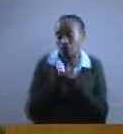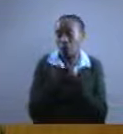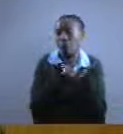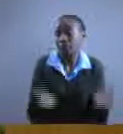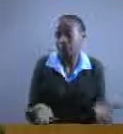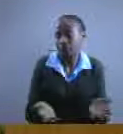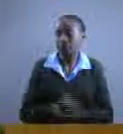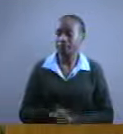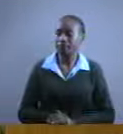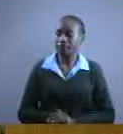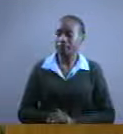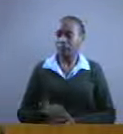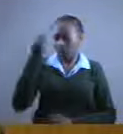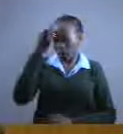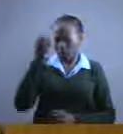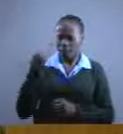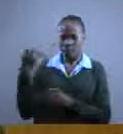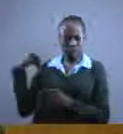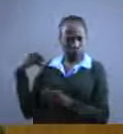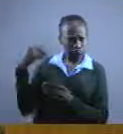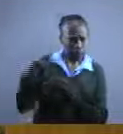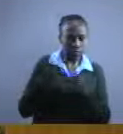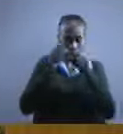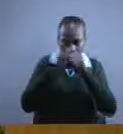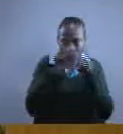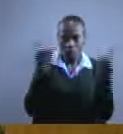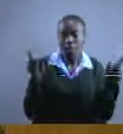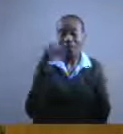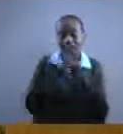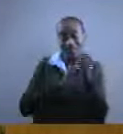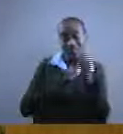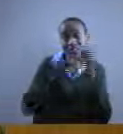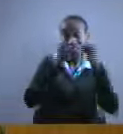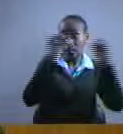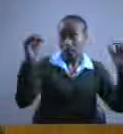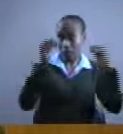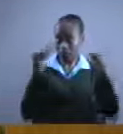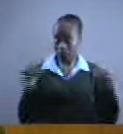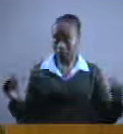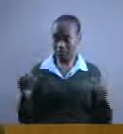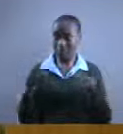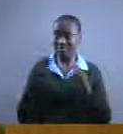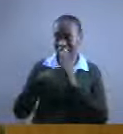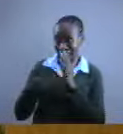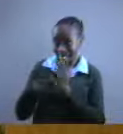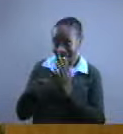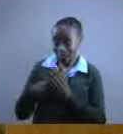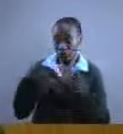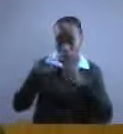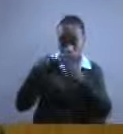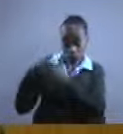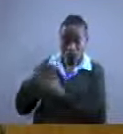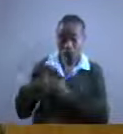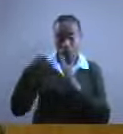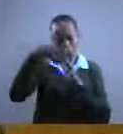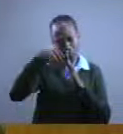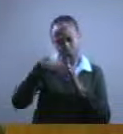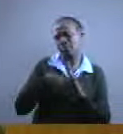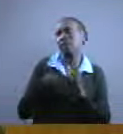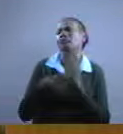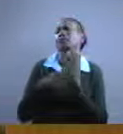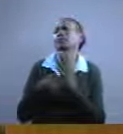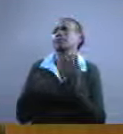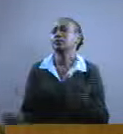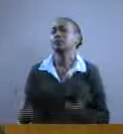long been aware that international trend has been toward greatly reduced taxation of international shipping transport due to